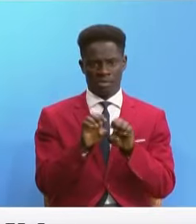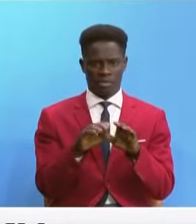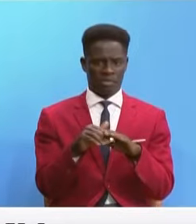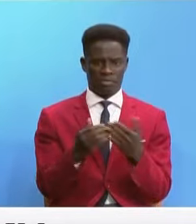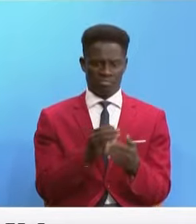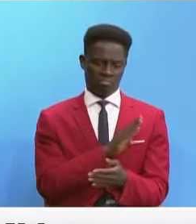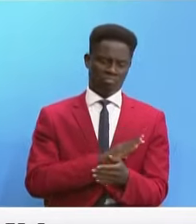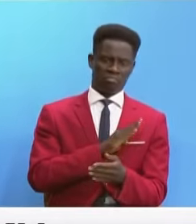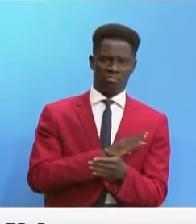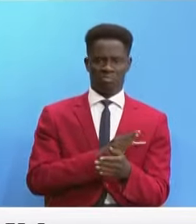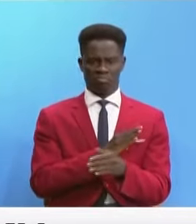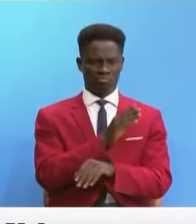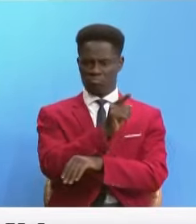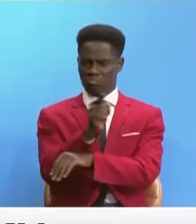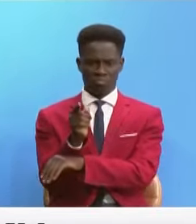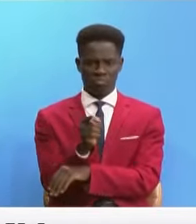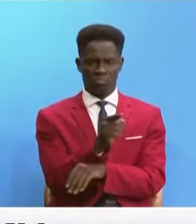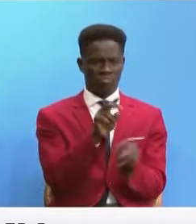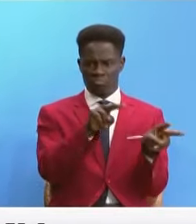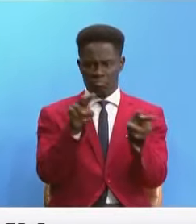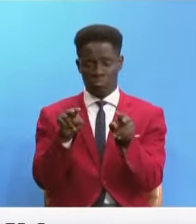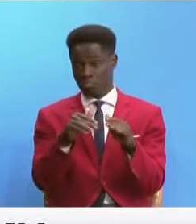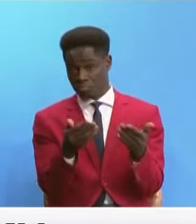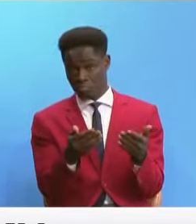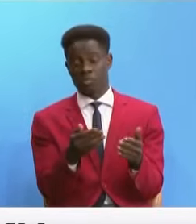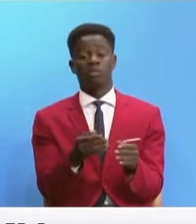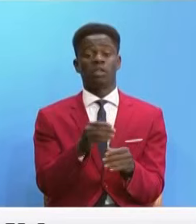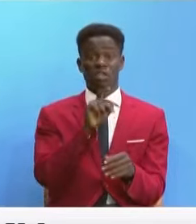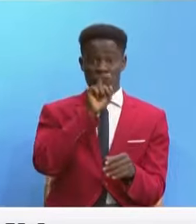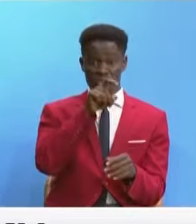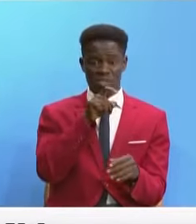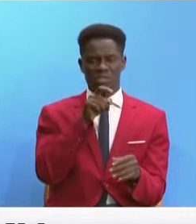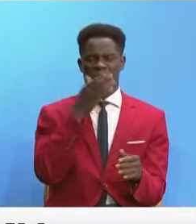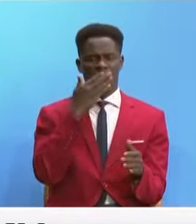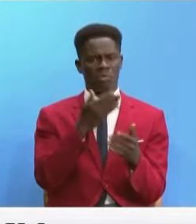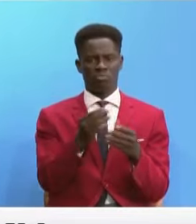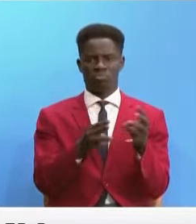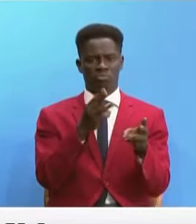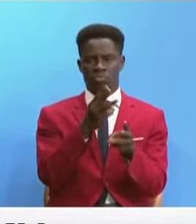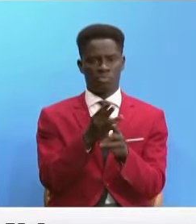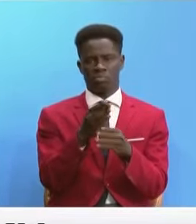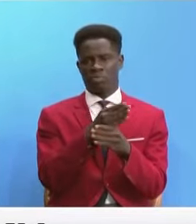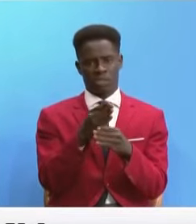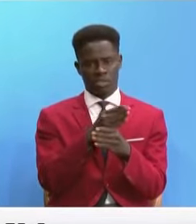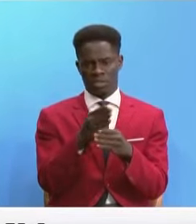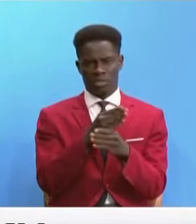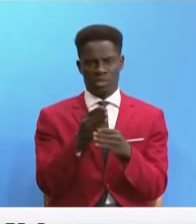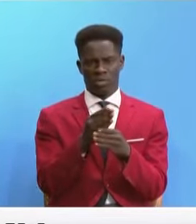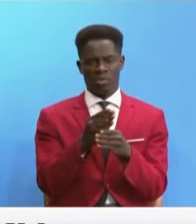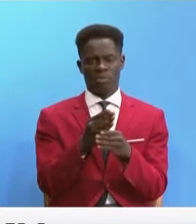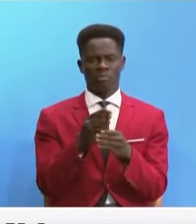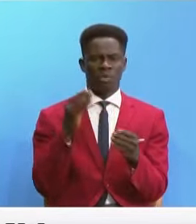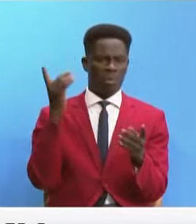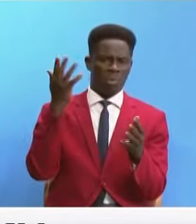supervision. Insurance is a global business. And so, over the years, we've seen that a number